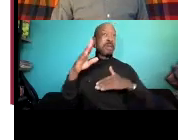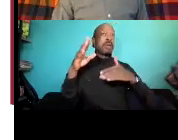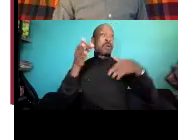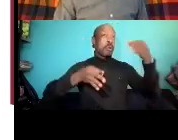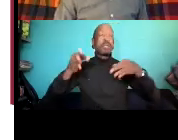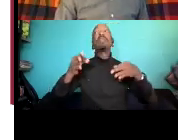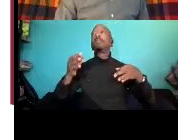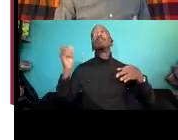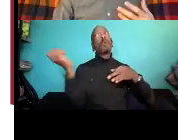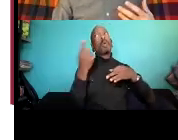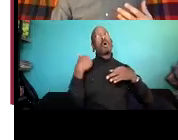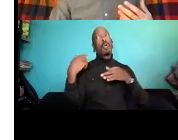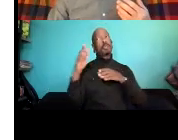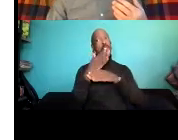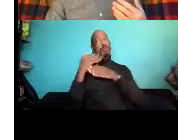together.